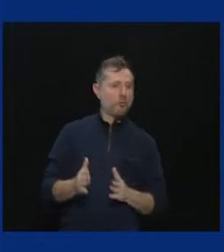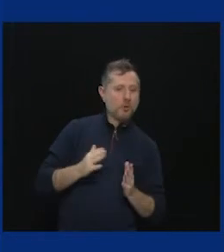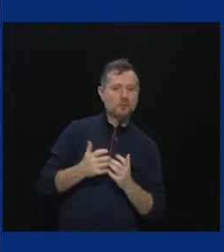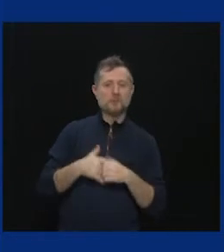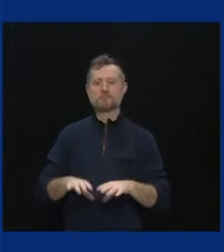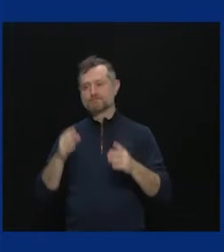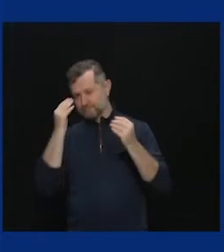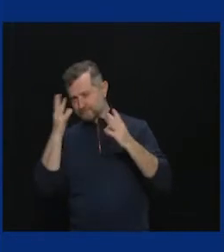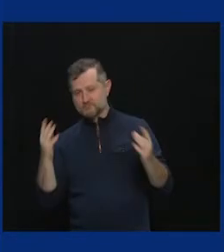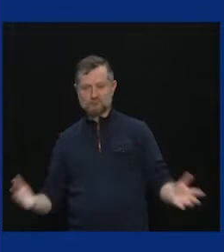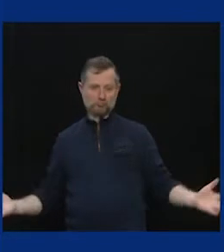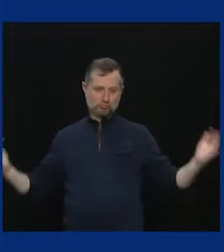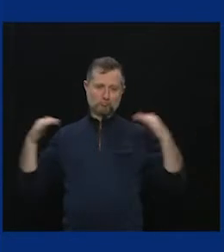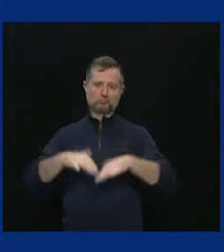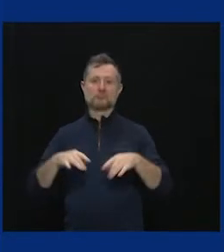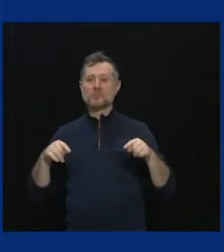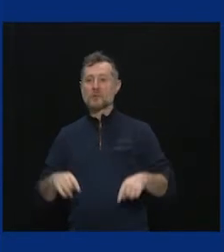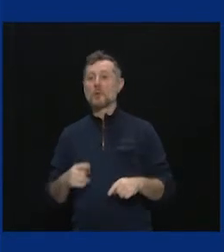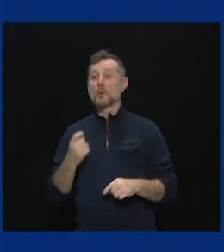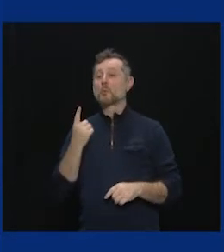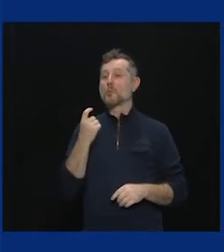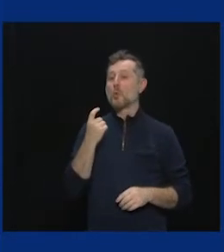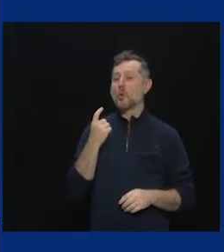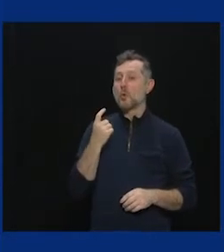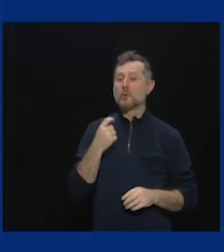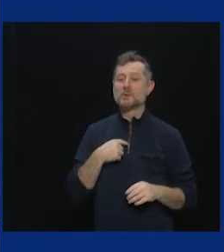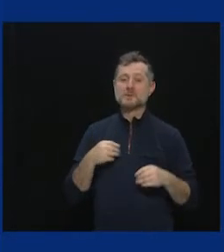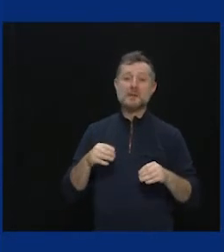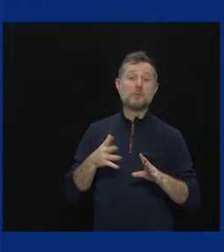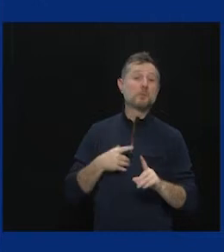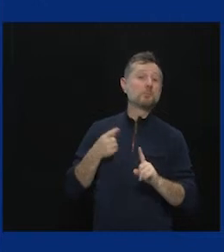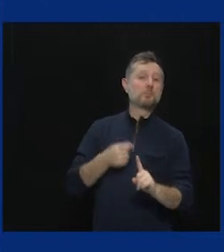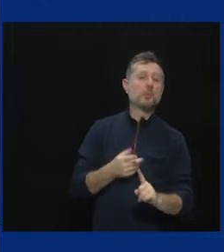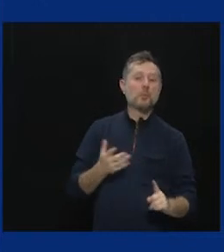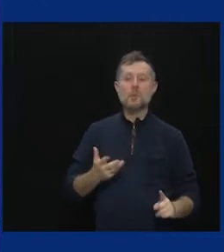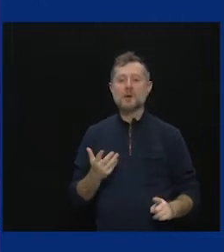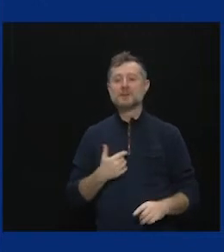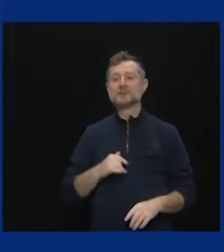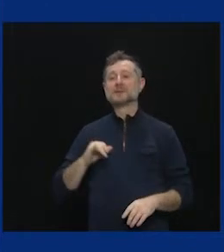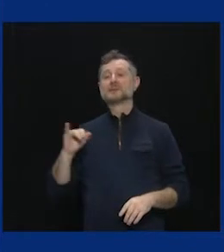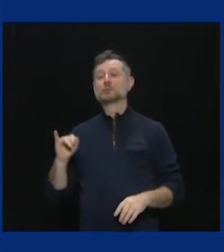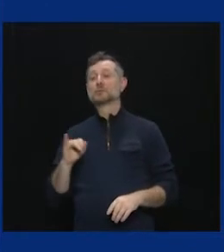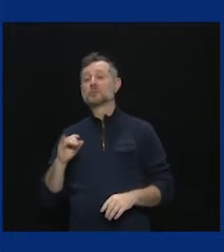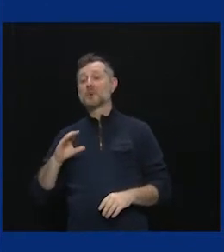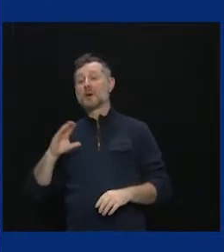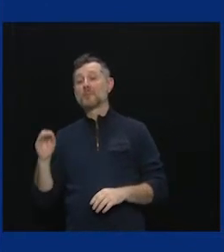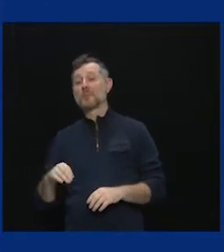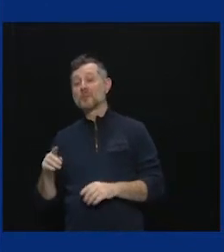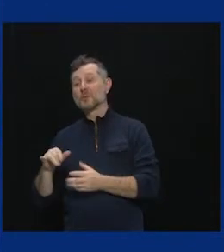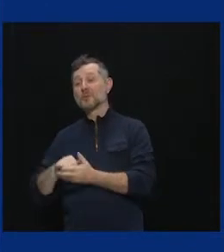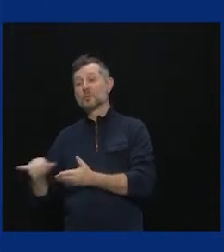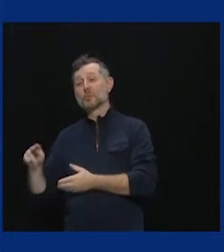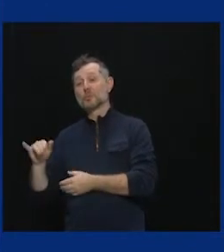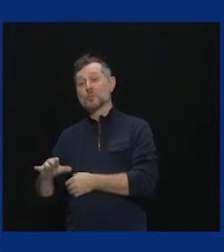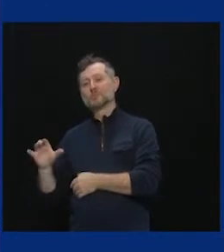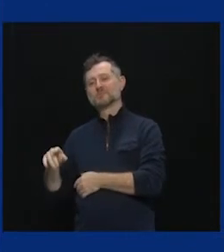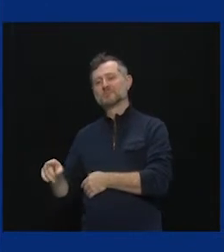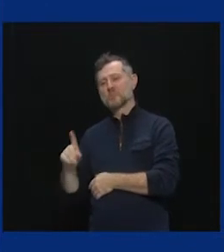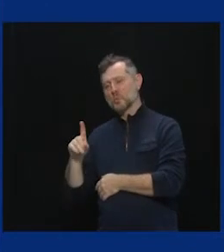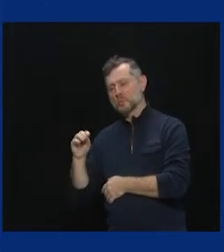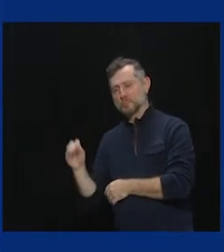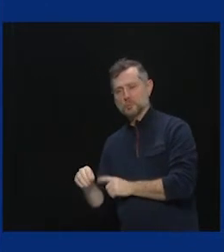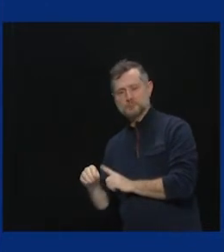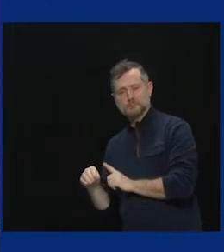point. We have a 1% infection rate in the city, less than 6% in some areas upstate,